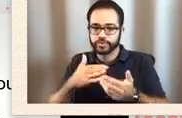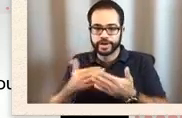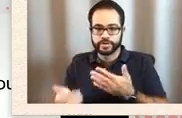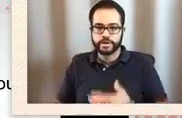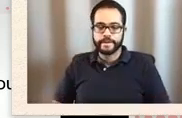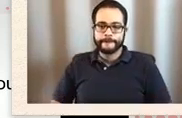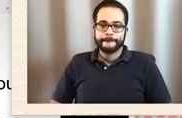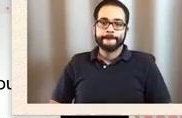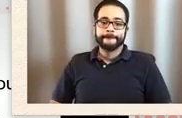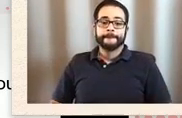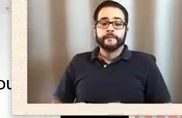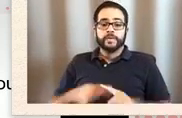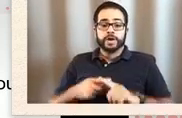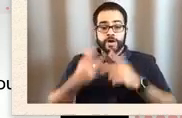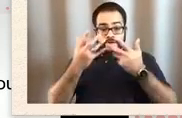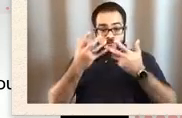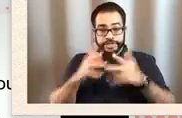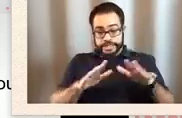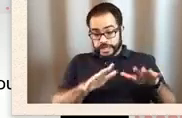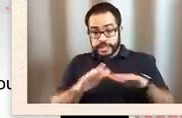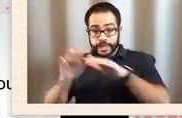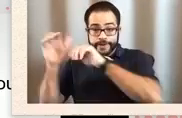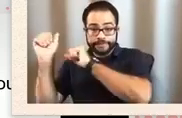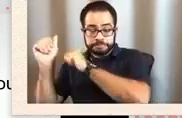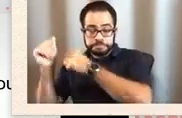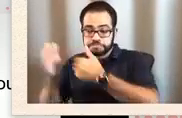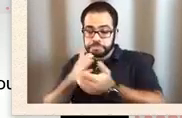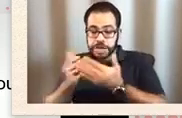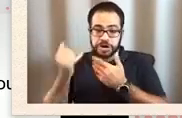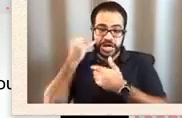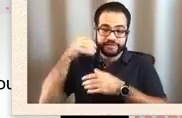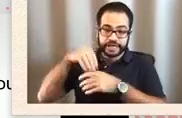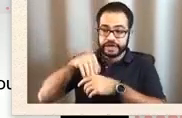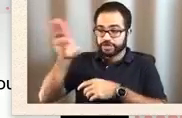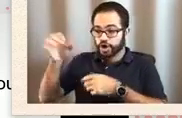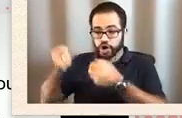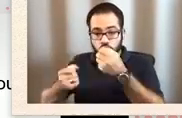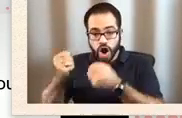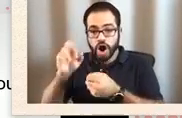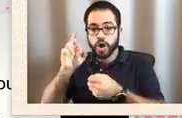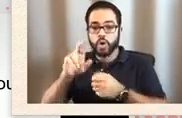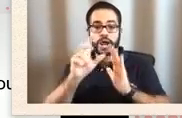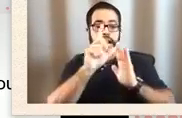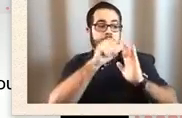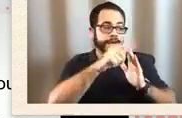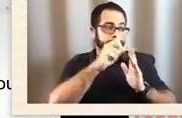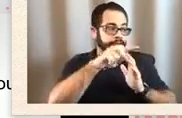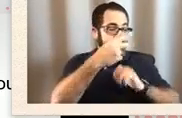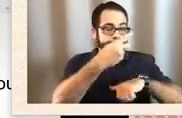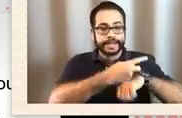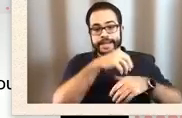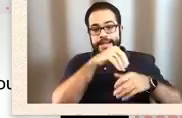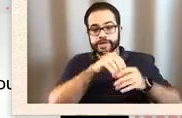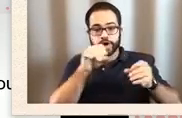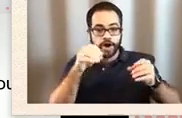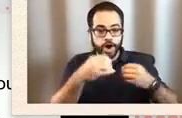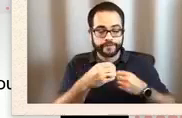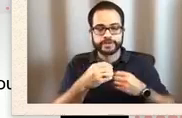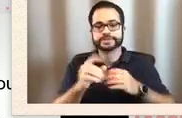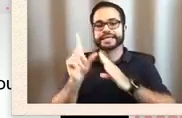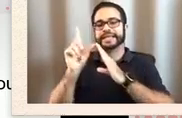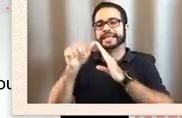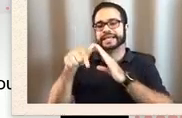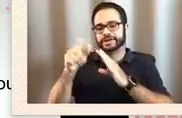they leave you, though, whether it's back in their car or at an office later, they will then come back in